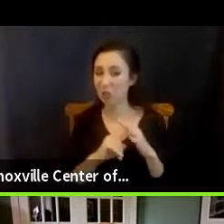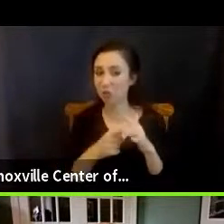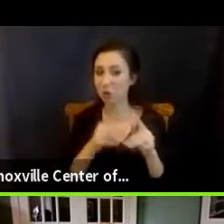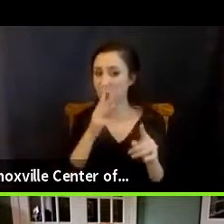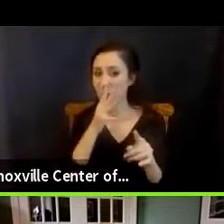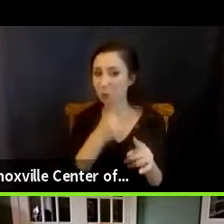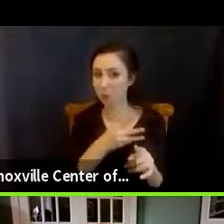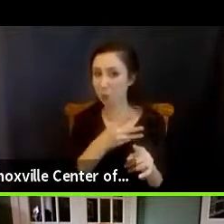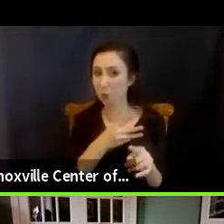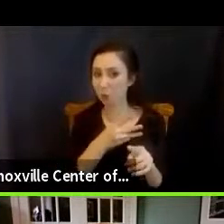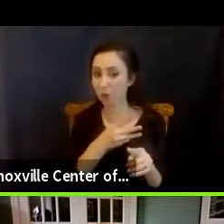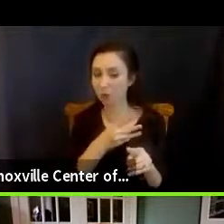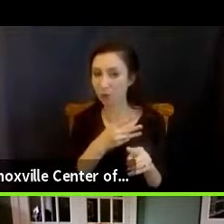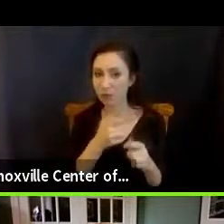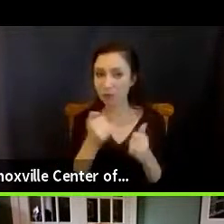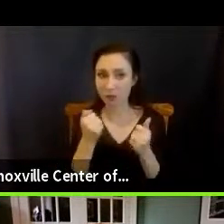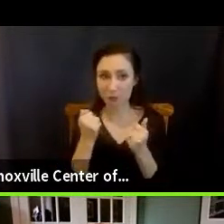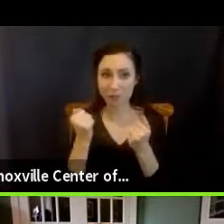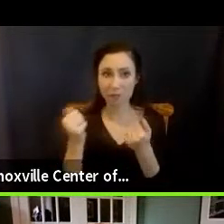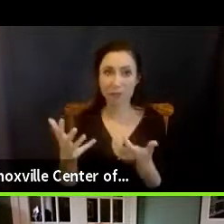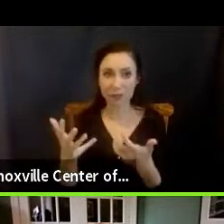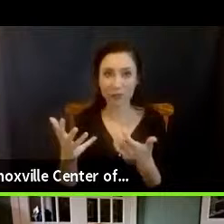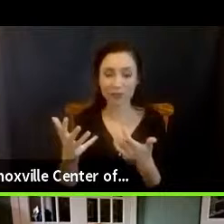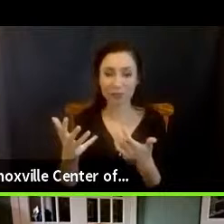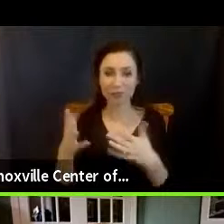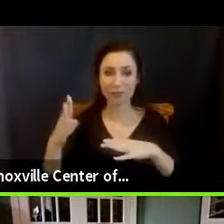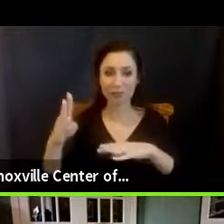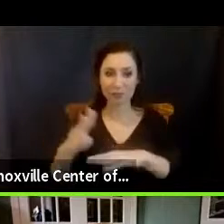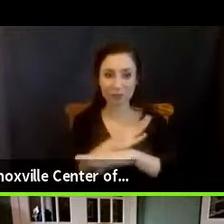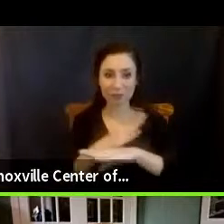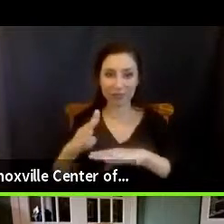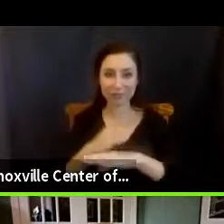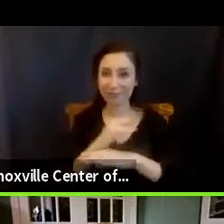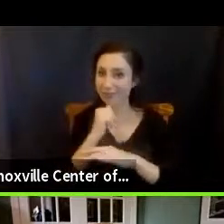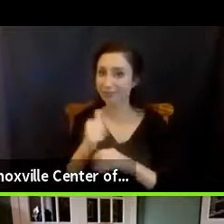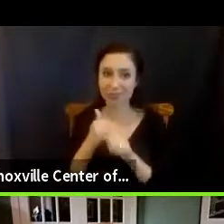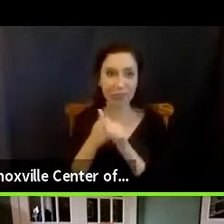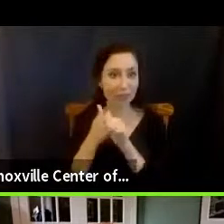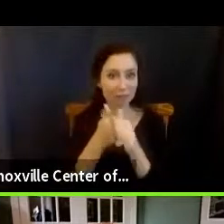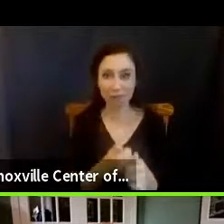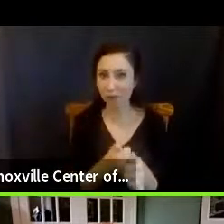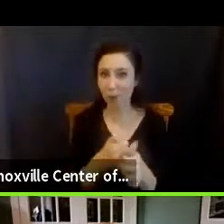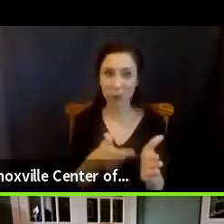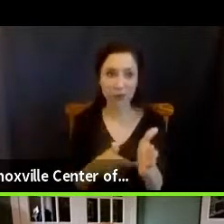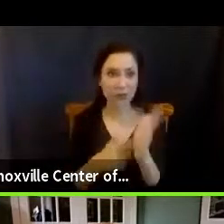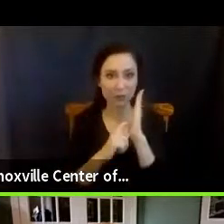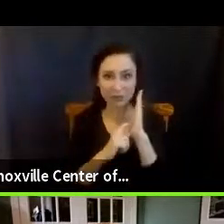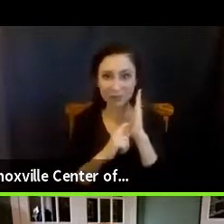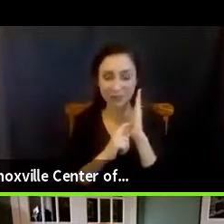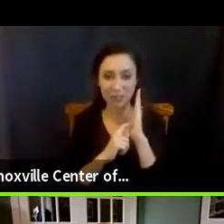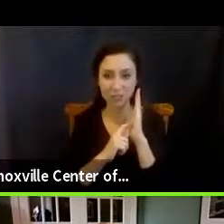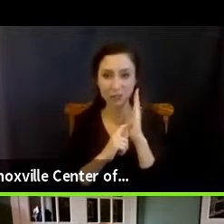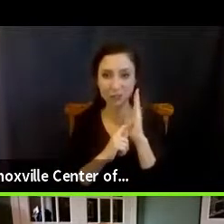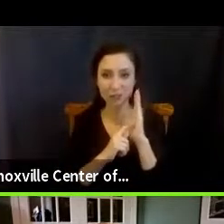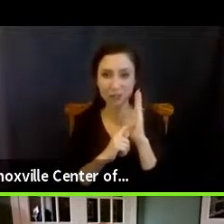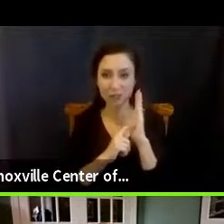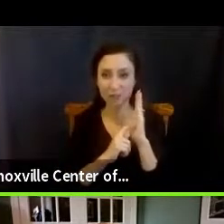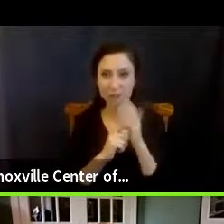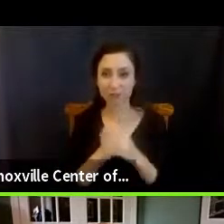There are multiple businesses that are not following our regulation.